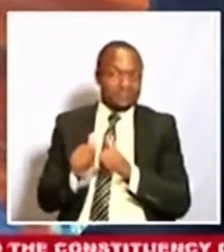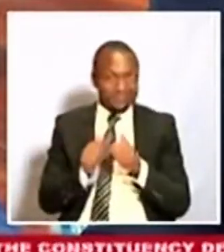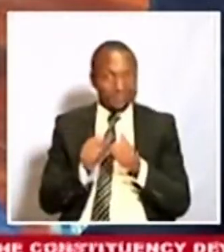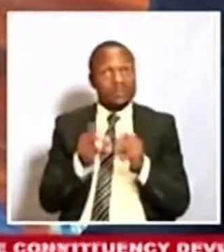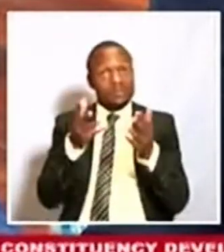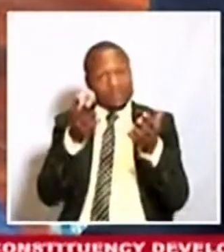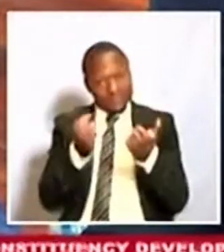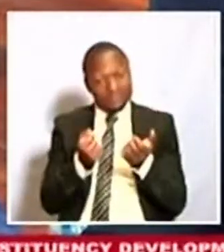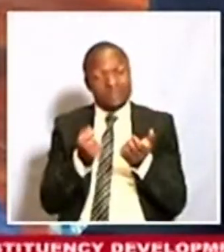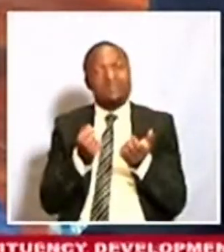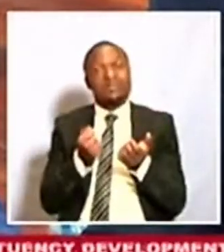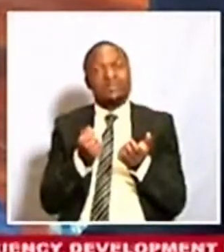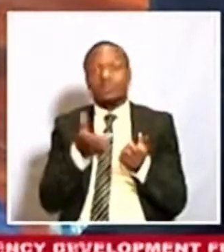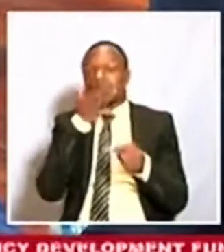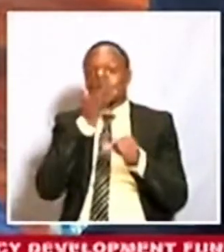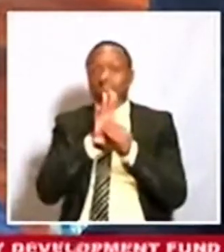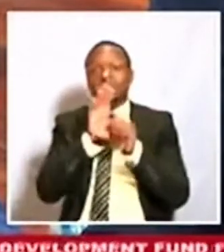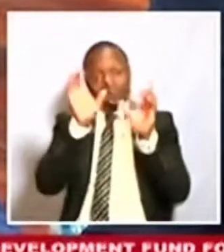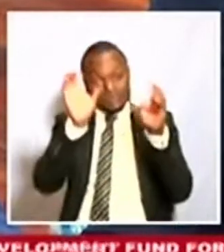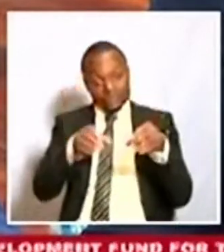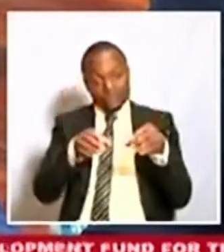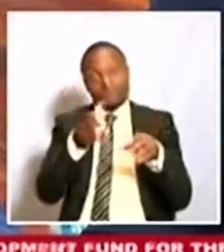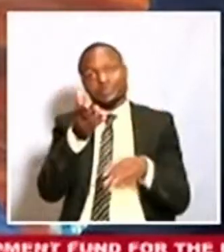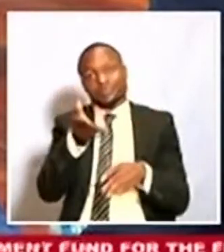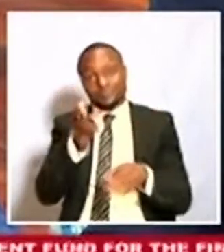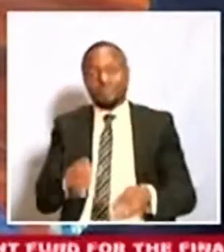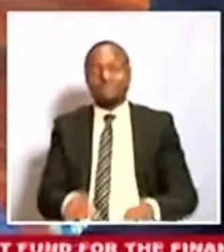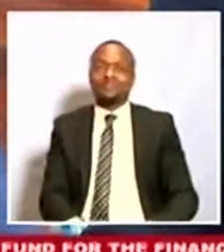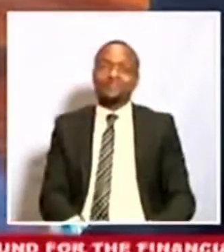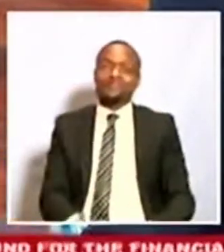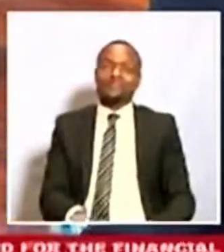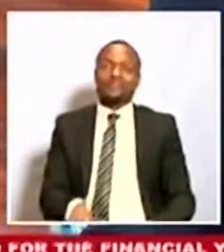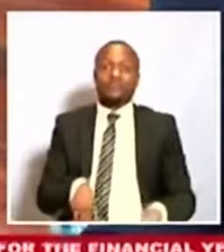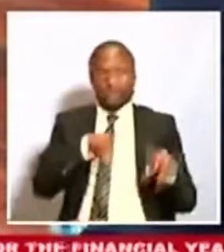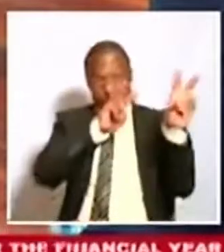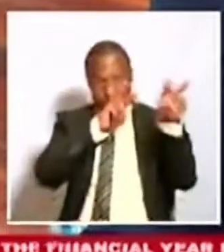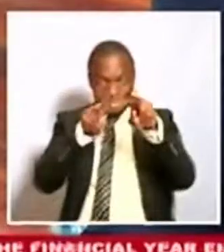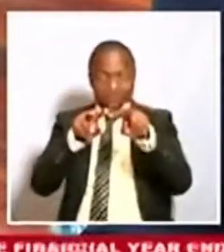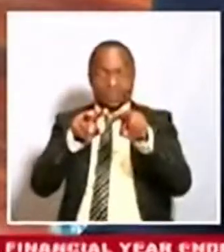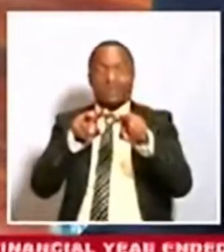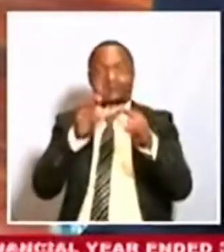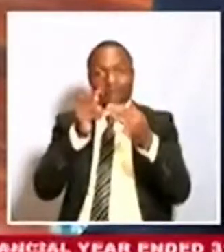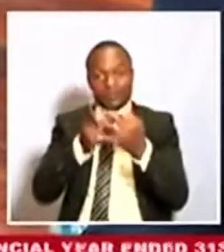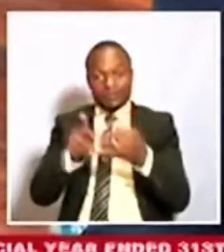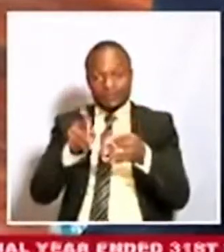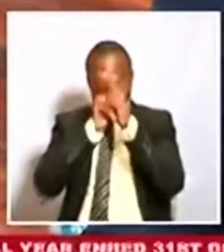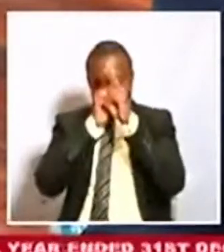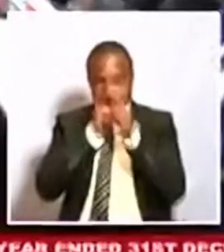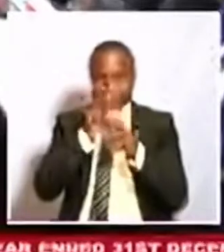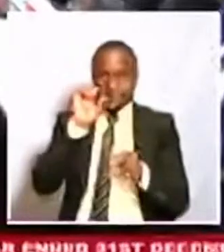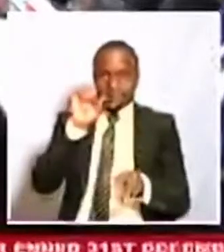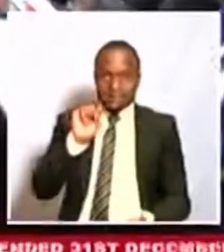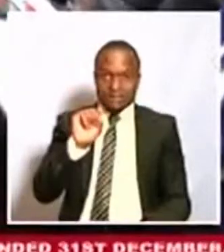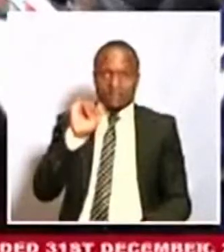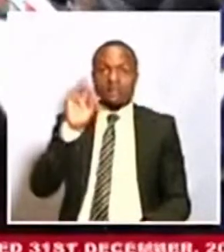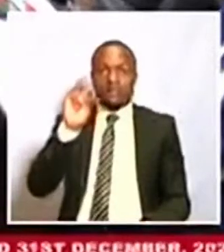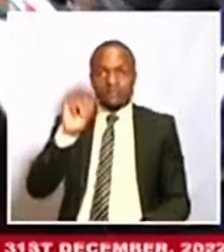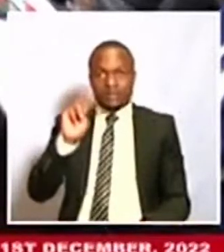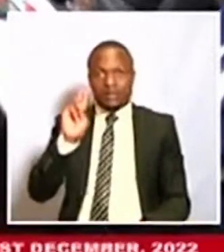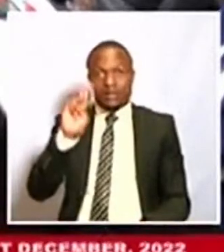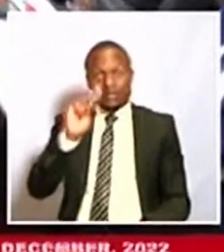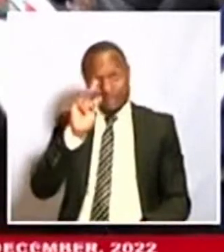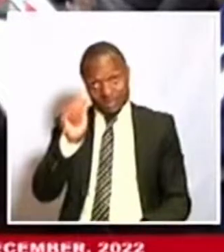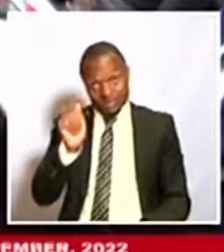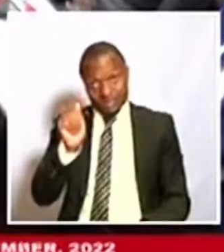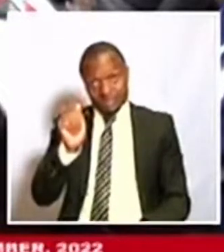I wanted to assure the committee of that in terms of monitoring. Honorable Simumba and Honorable Shakafuswa.